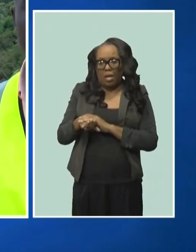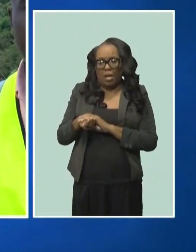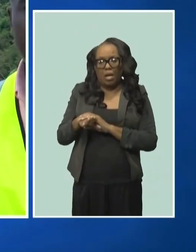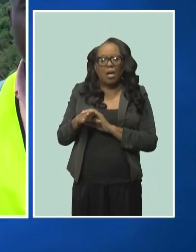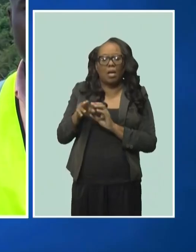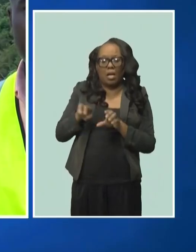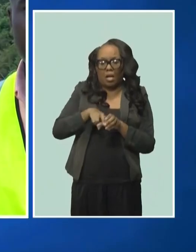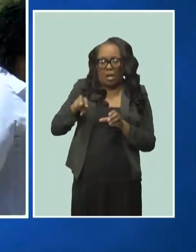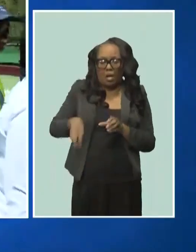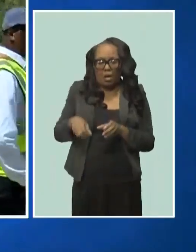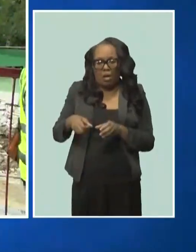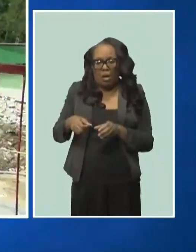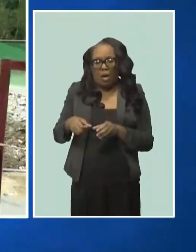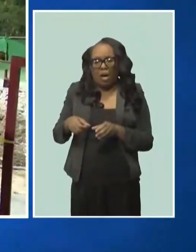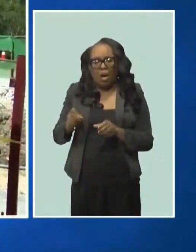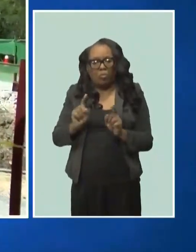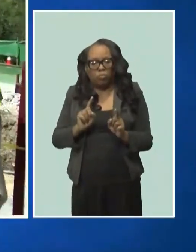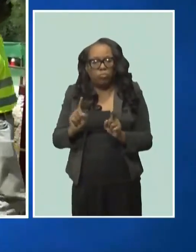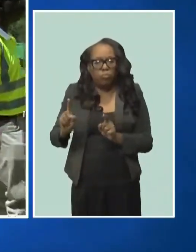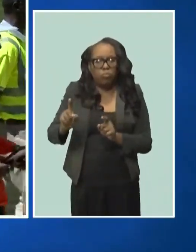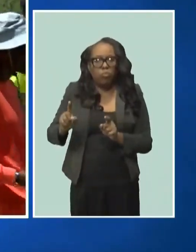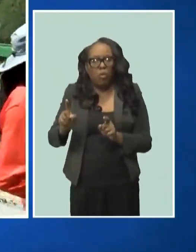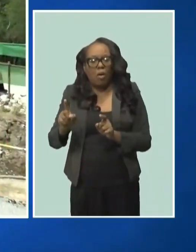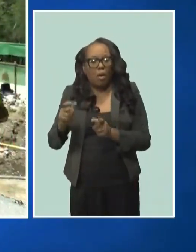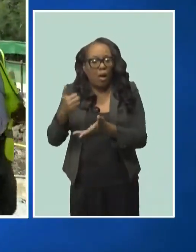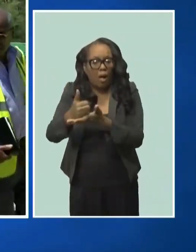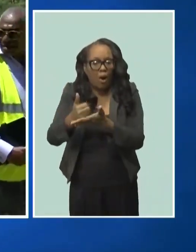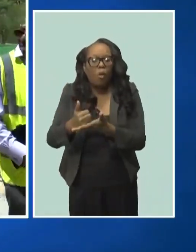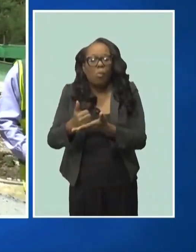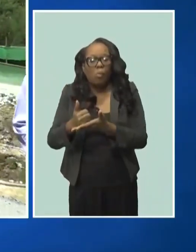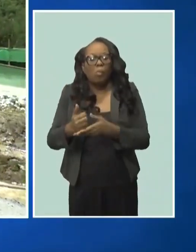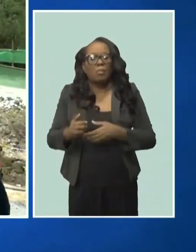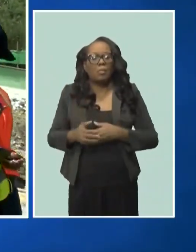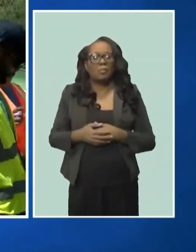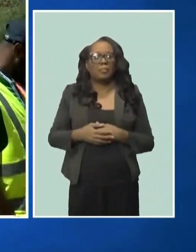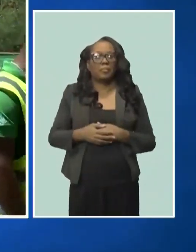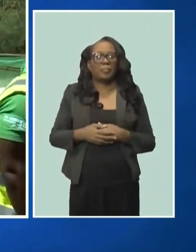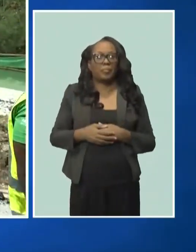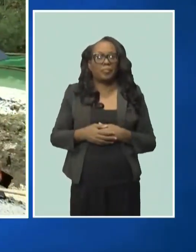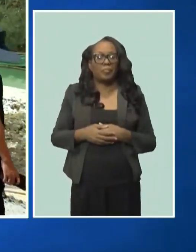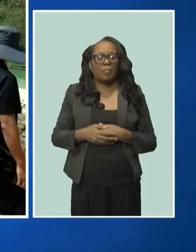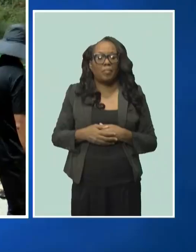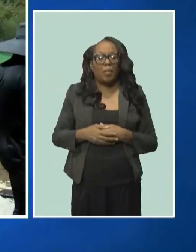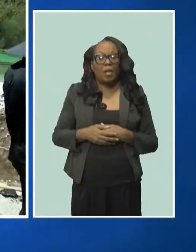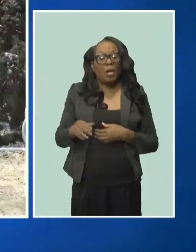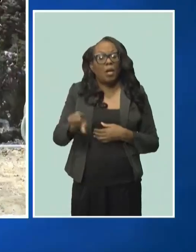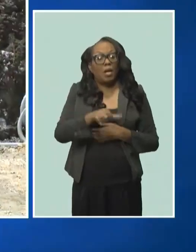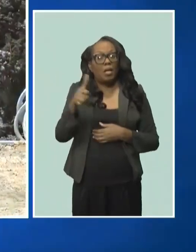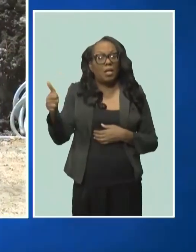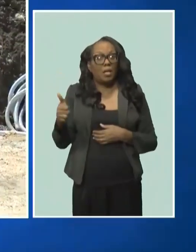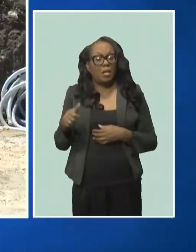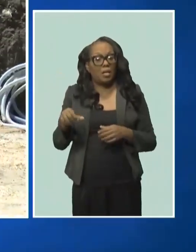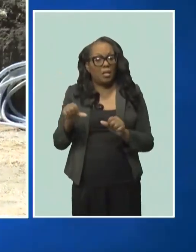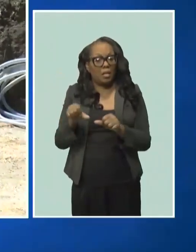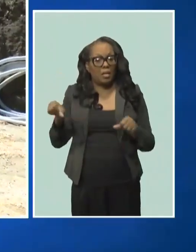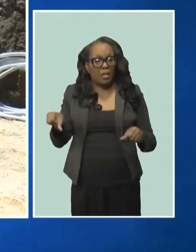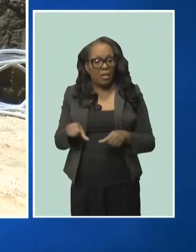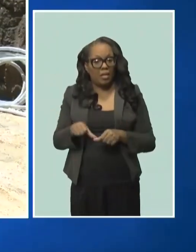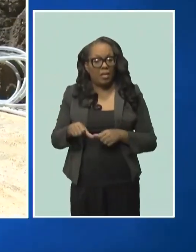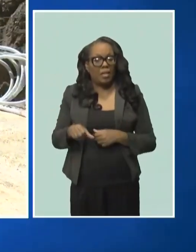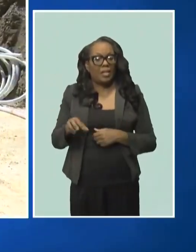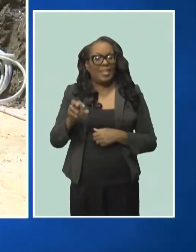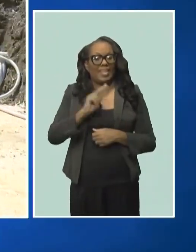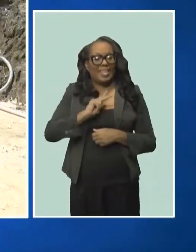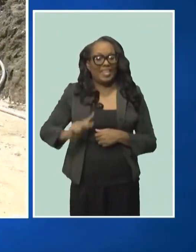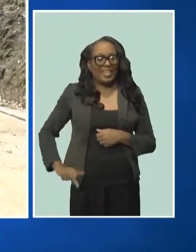in emergency response. A site visit was also done at King Street, St. Simon, where a portion of the new road had collapsed.